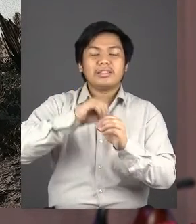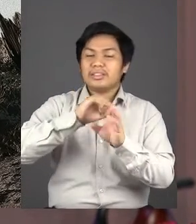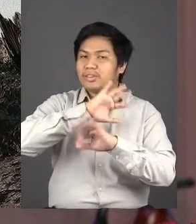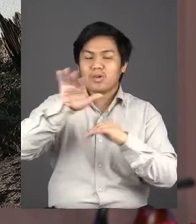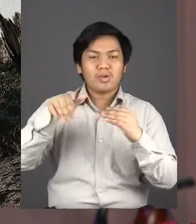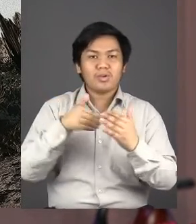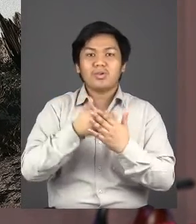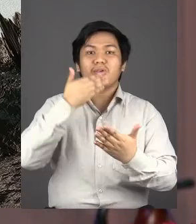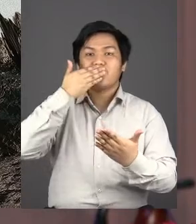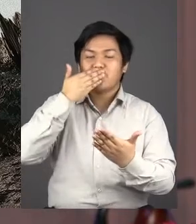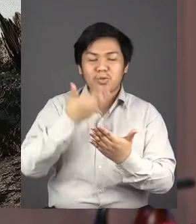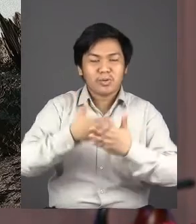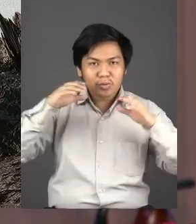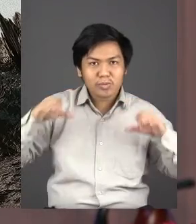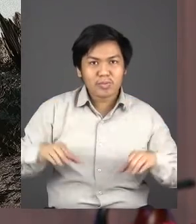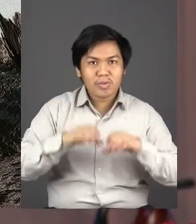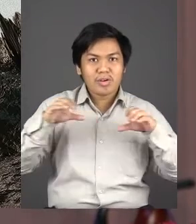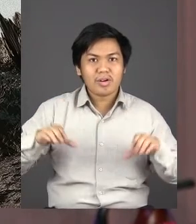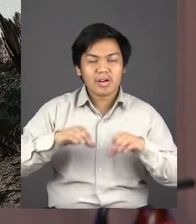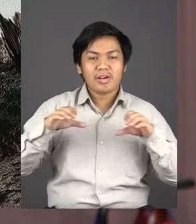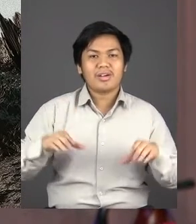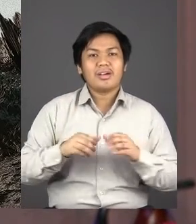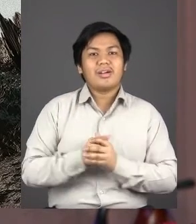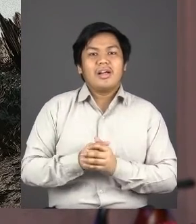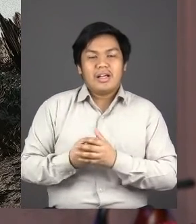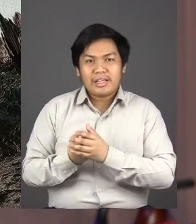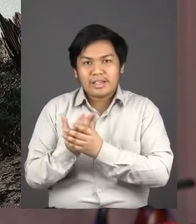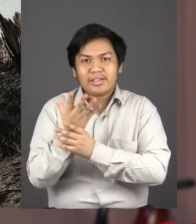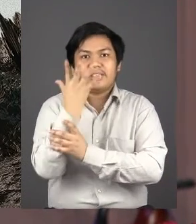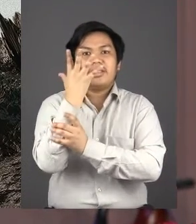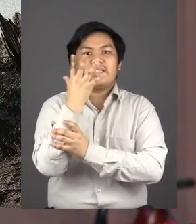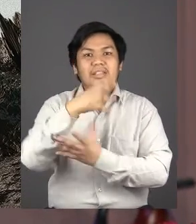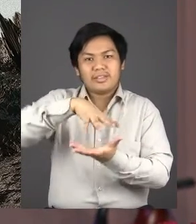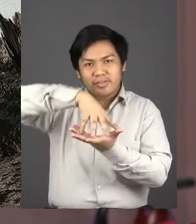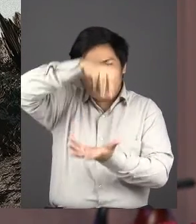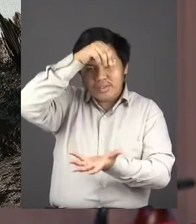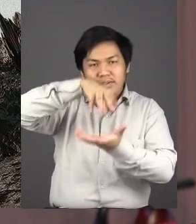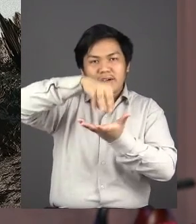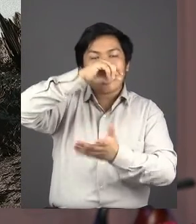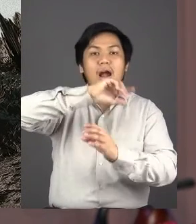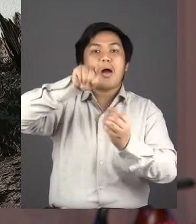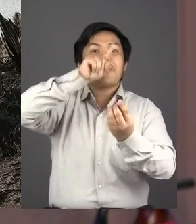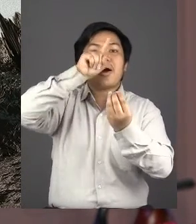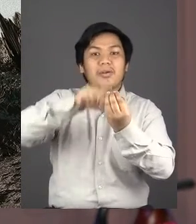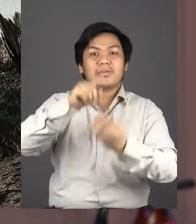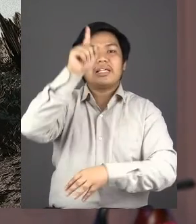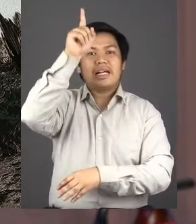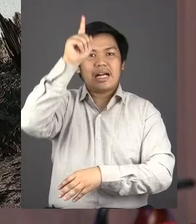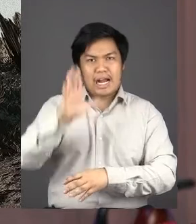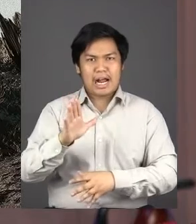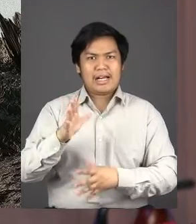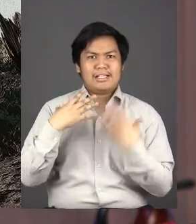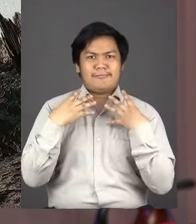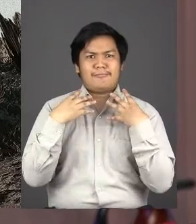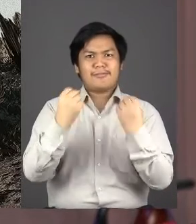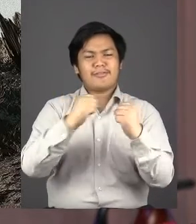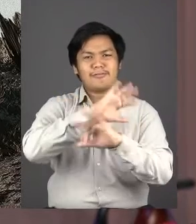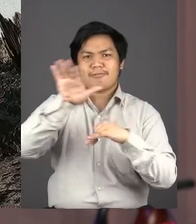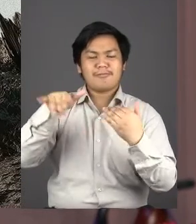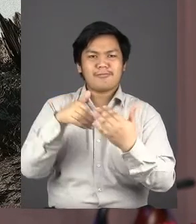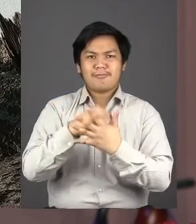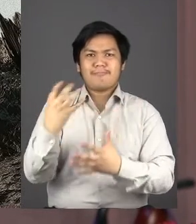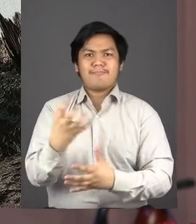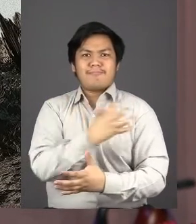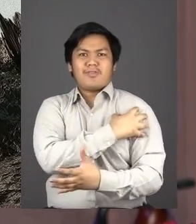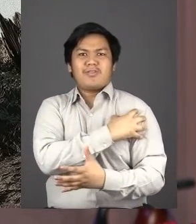work and increasing in the knowledge of God. Being strengthened with all power according